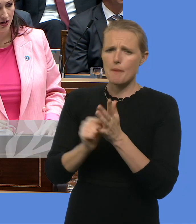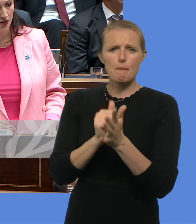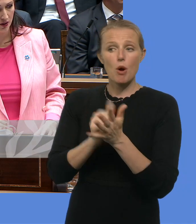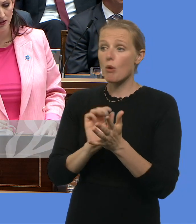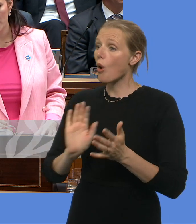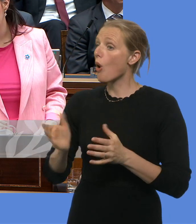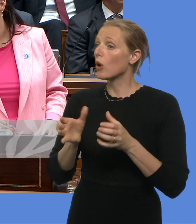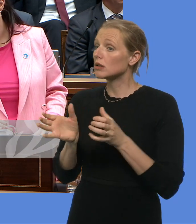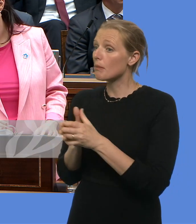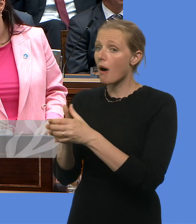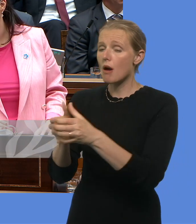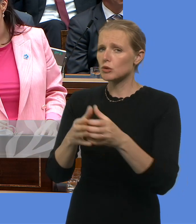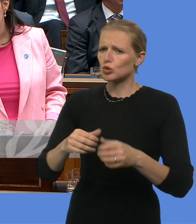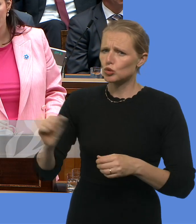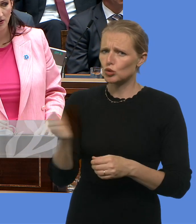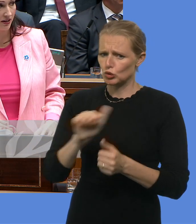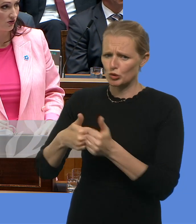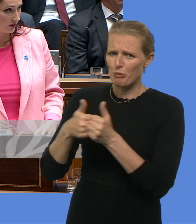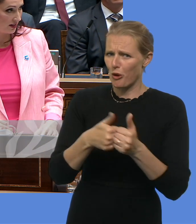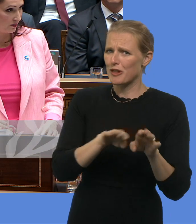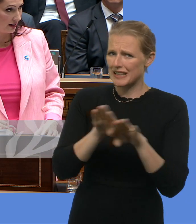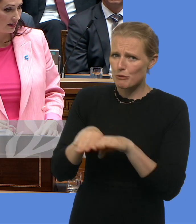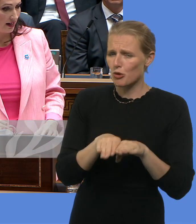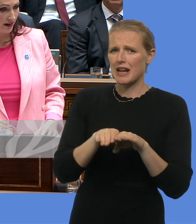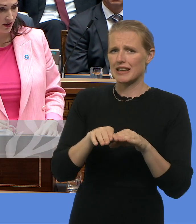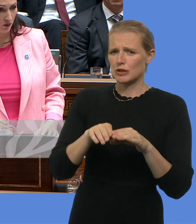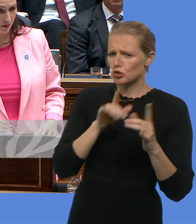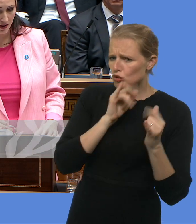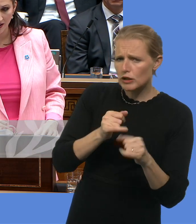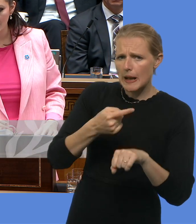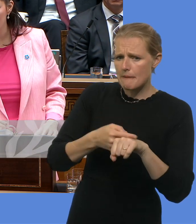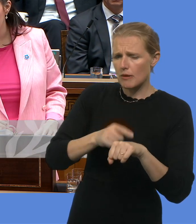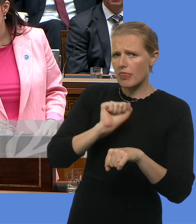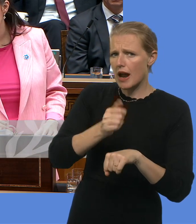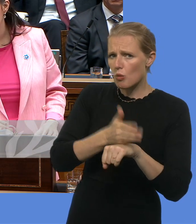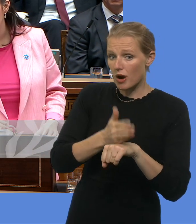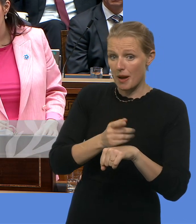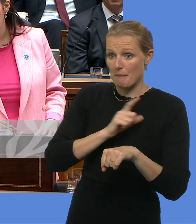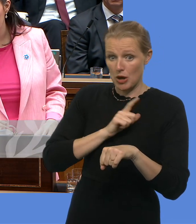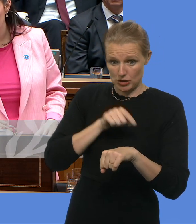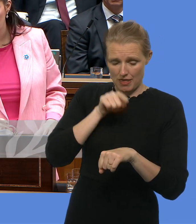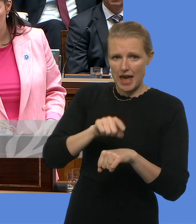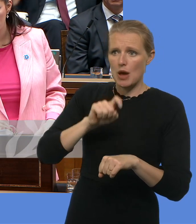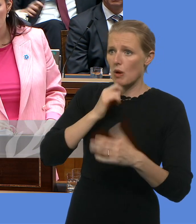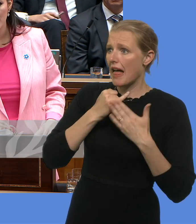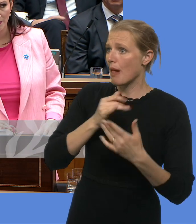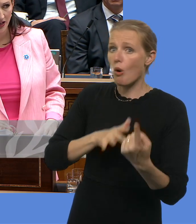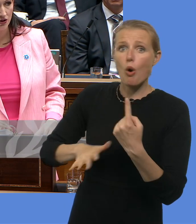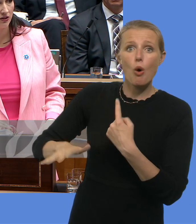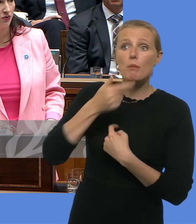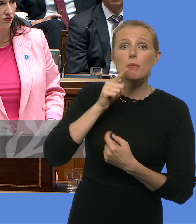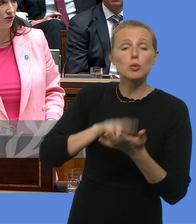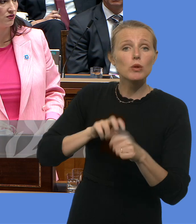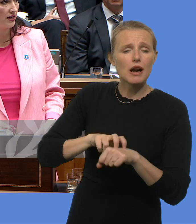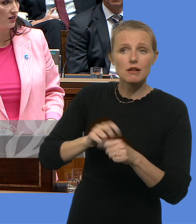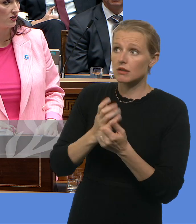departments should be doing their best to support the Democratic Scrutiny Committee in their work, because that is in the interest of all people in Northern Ireland to make sure that